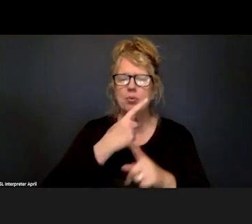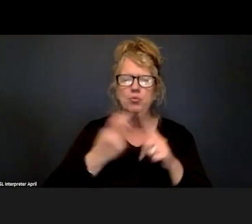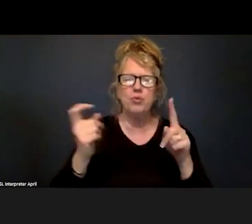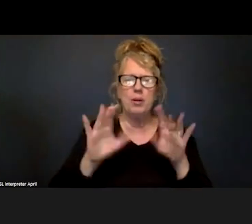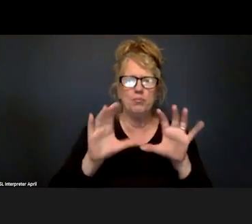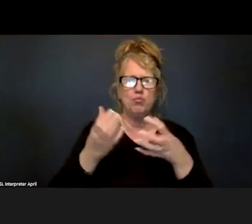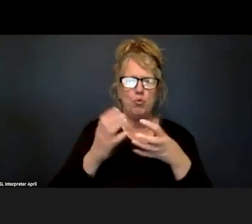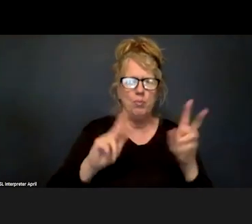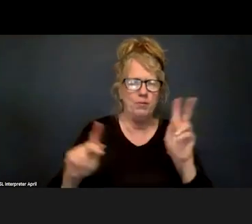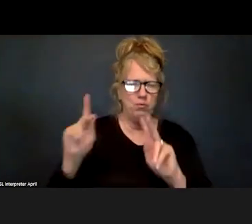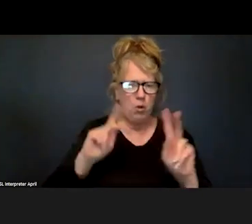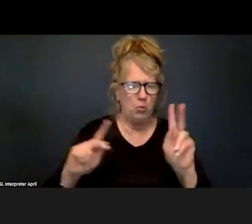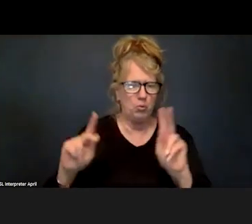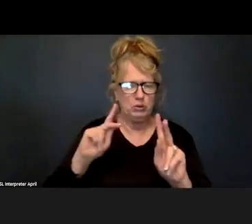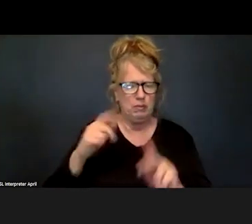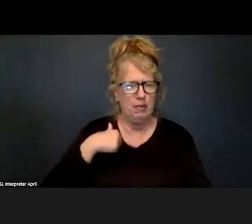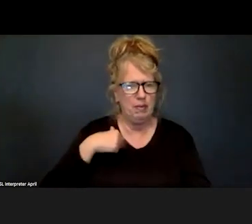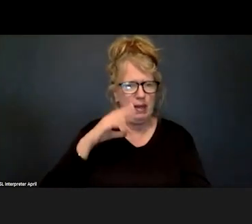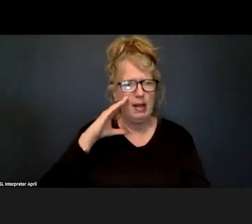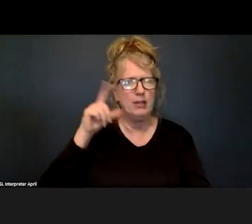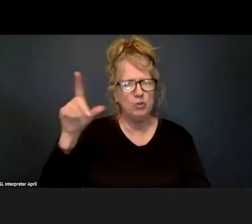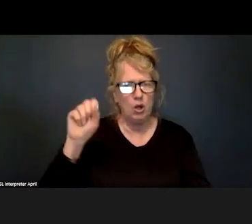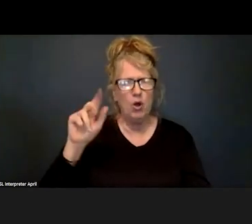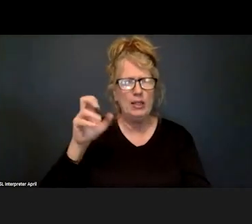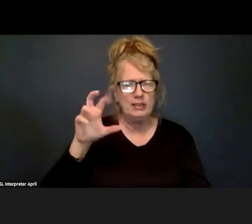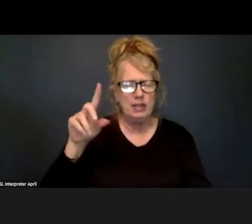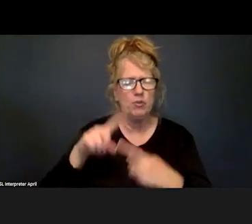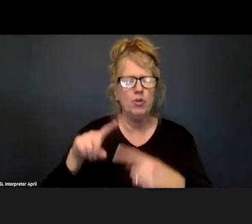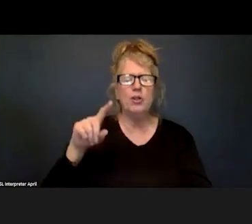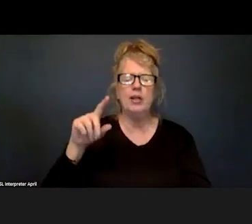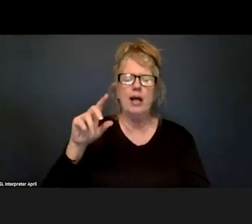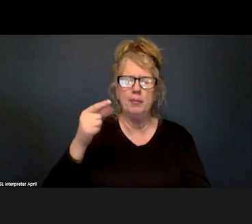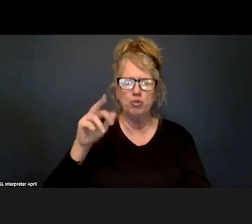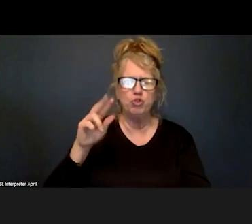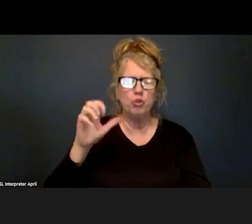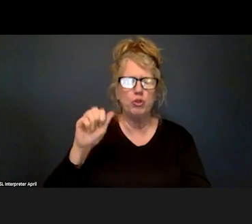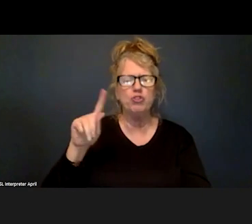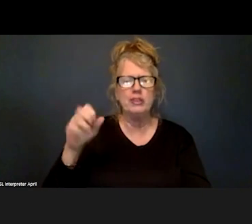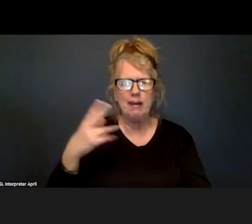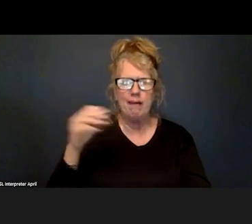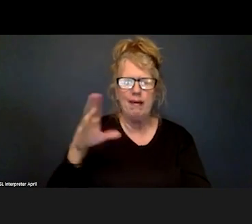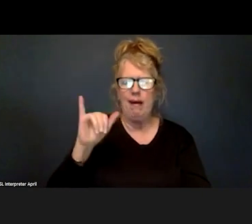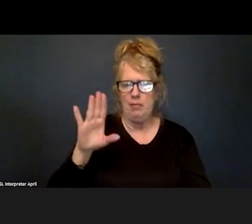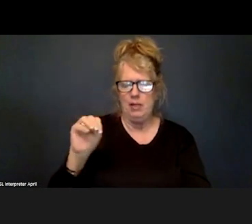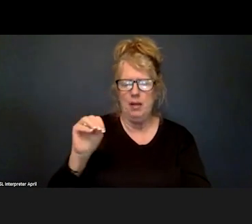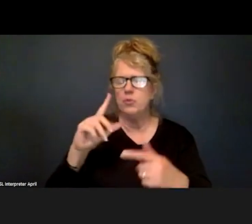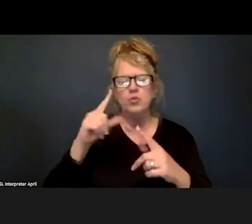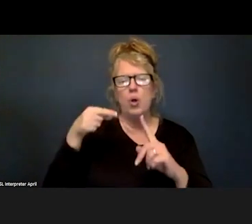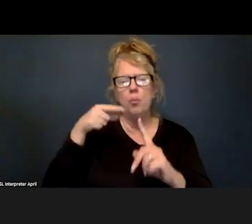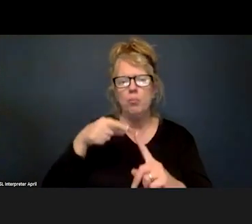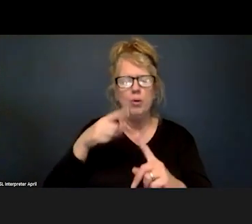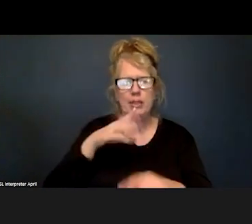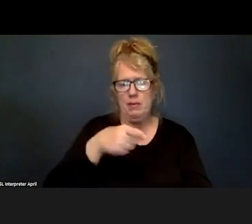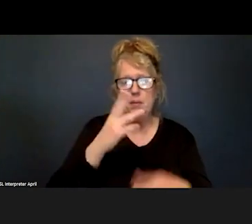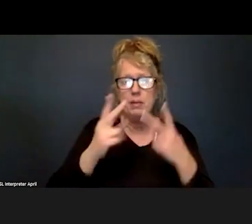of folks that I know at Stanford, Georgia Tech, and IBM. And here's the basic context. Some of you might be